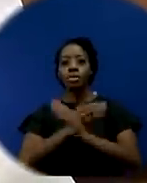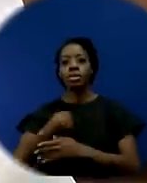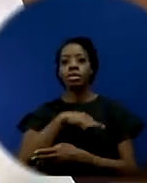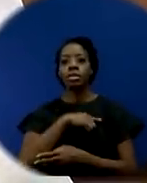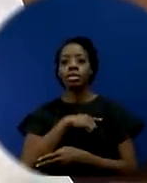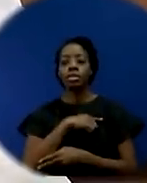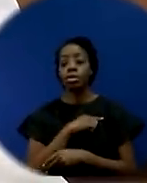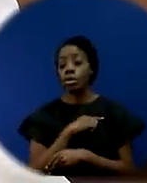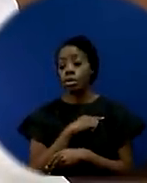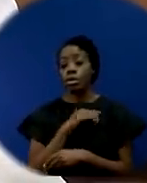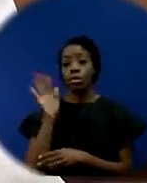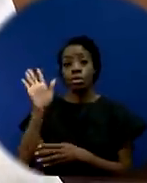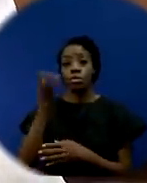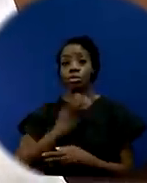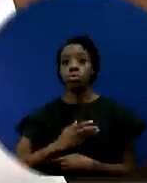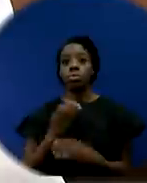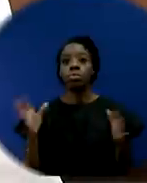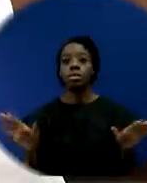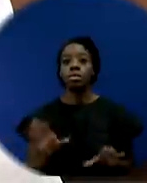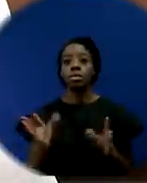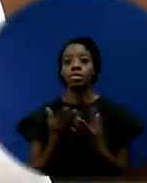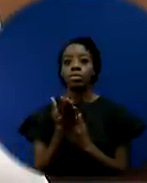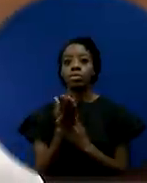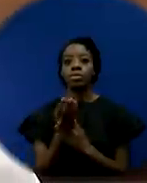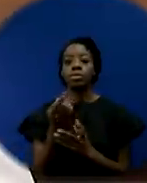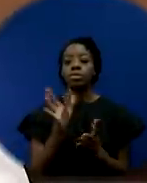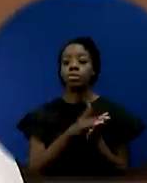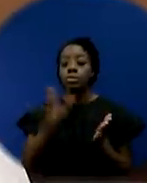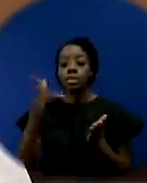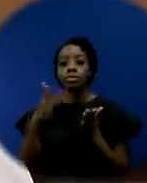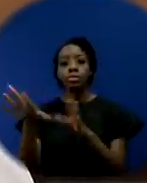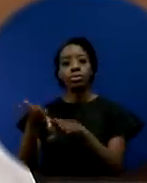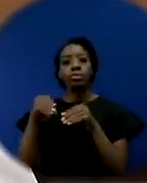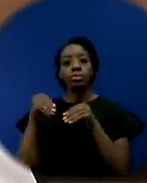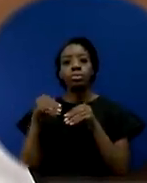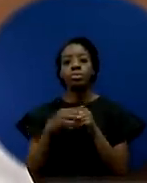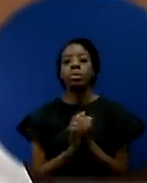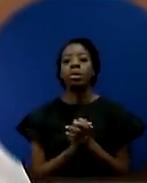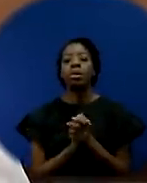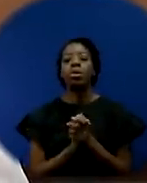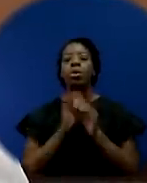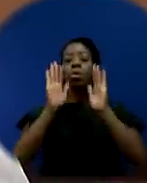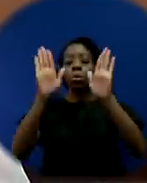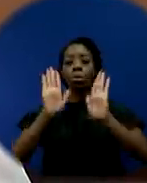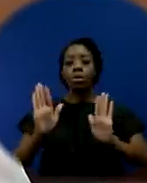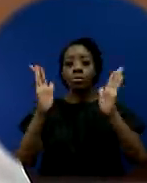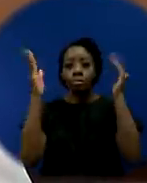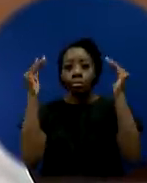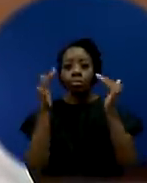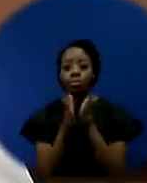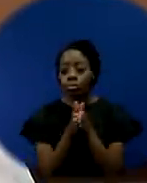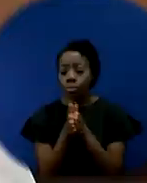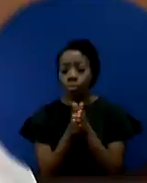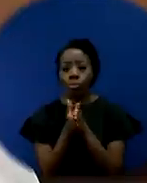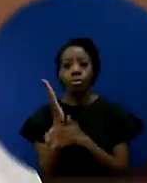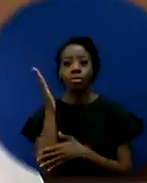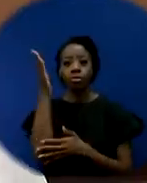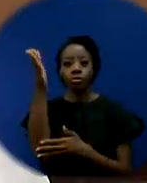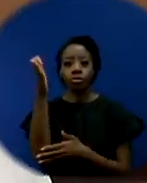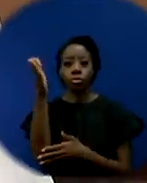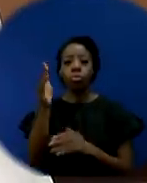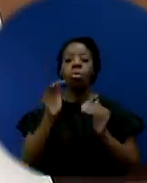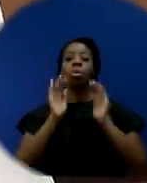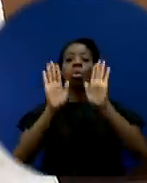that you might get the glory out of us. We pray this prayer with great expectation for the days that are ahead and with great